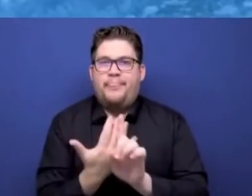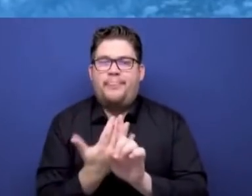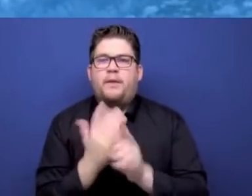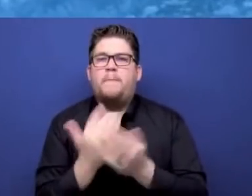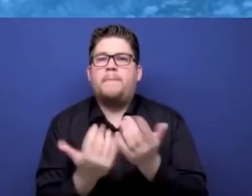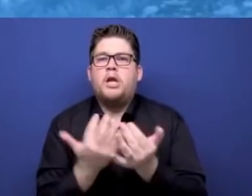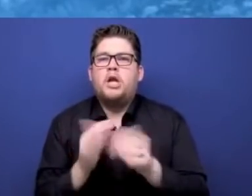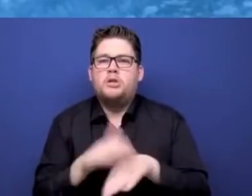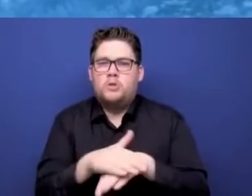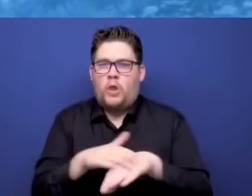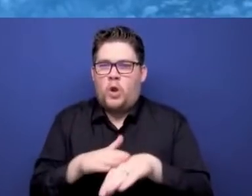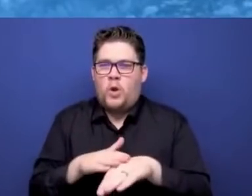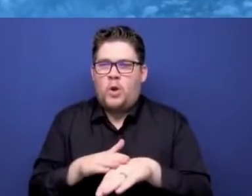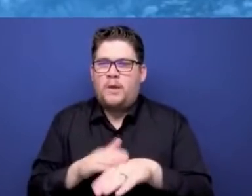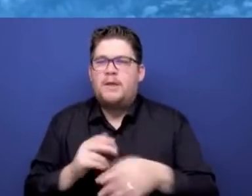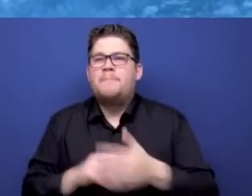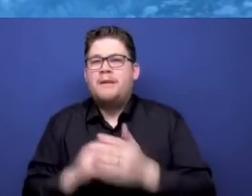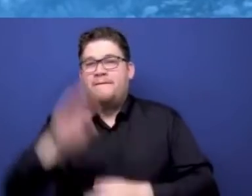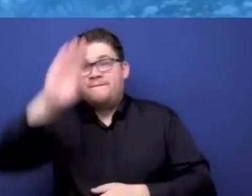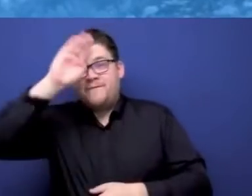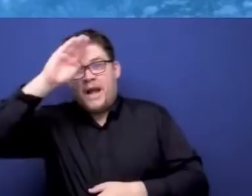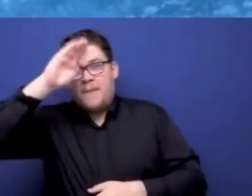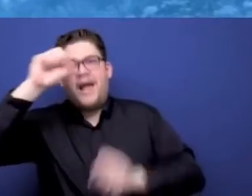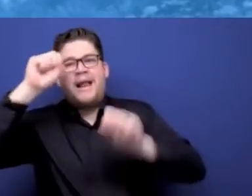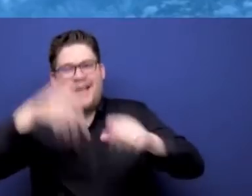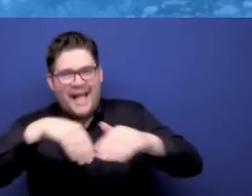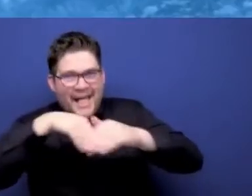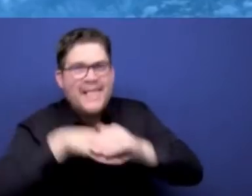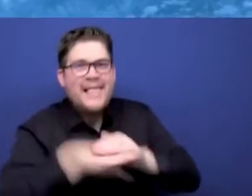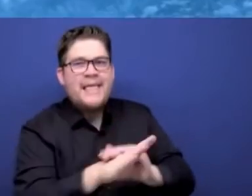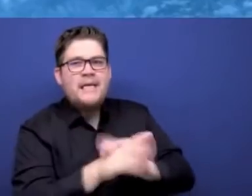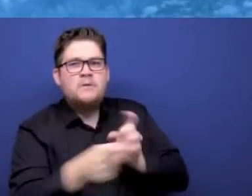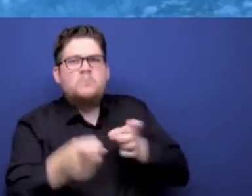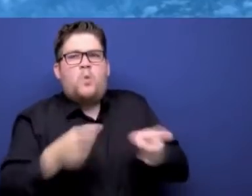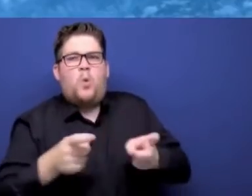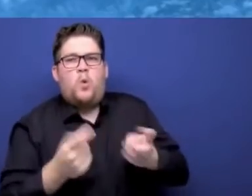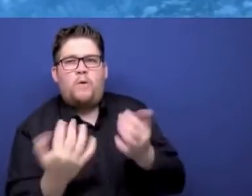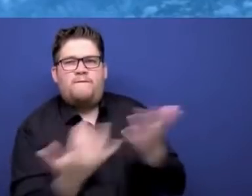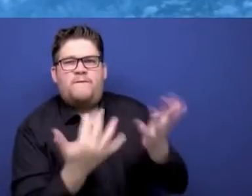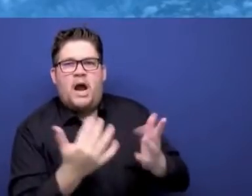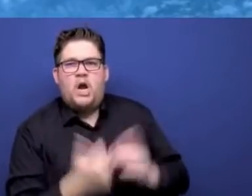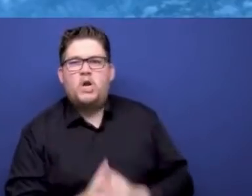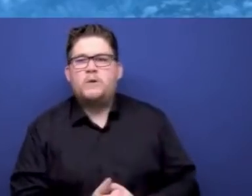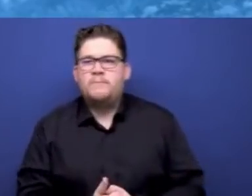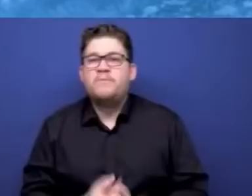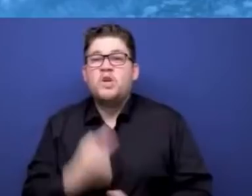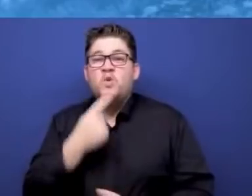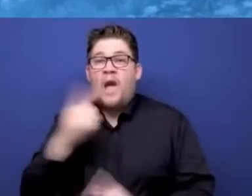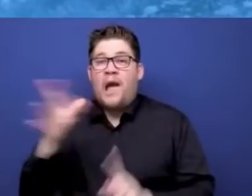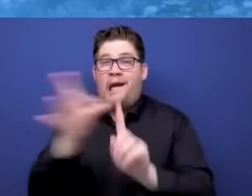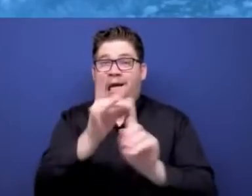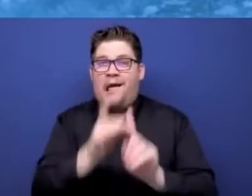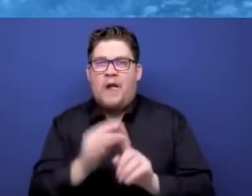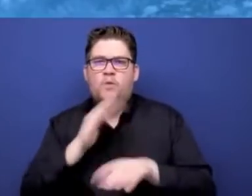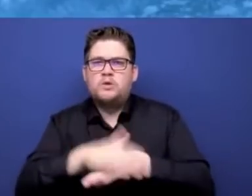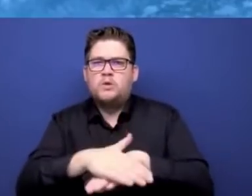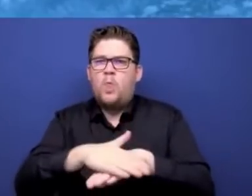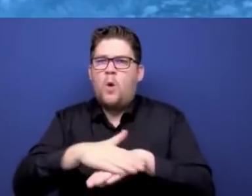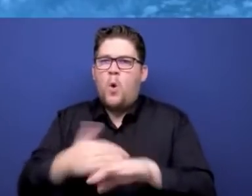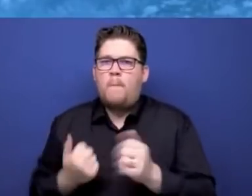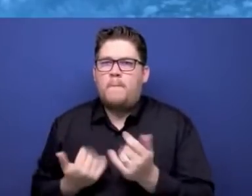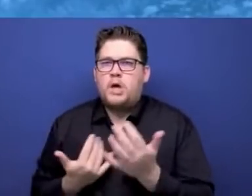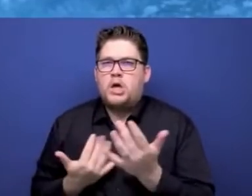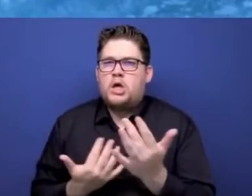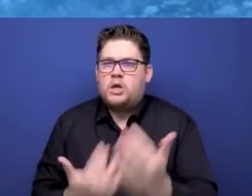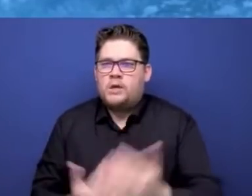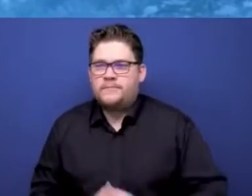really put the fire out in those certain spots and reinforce those guards. But from a firefighting perspective, it